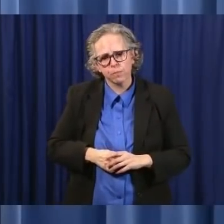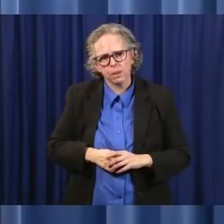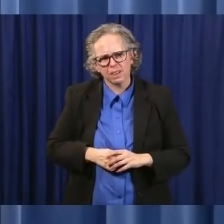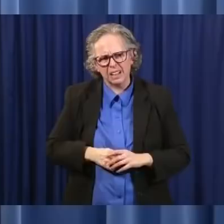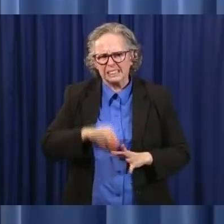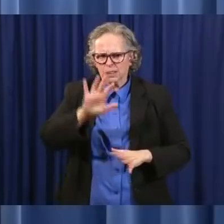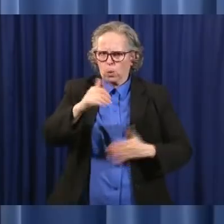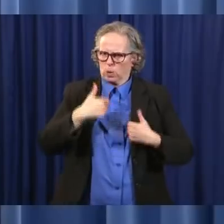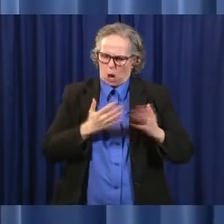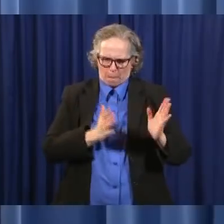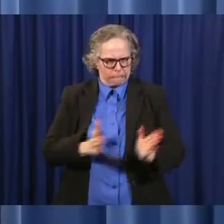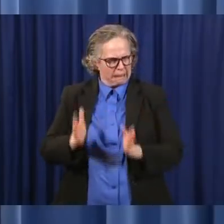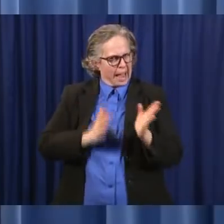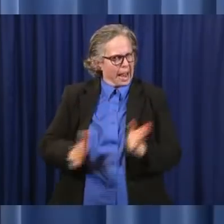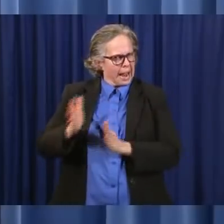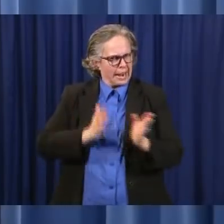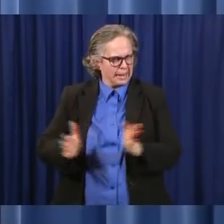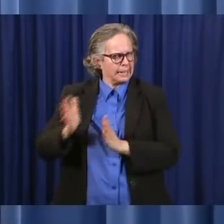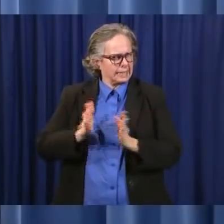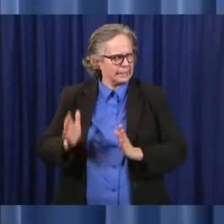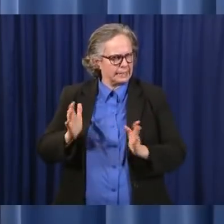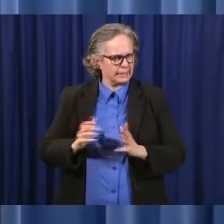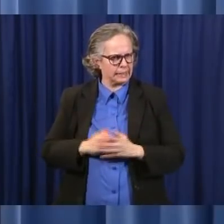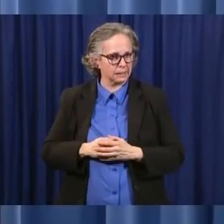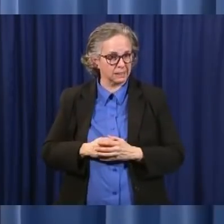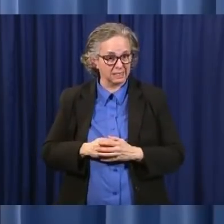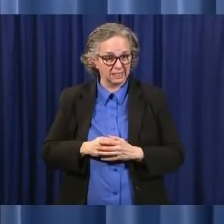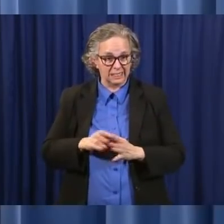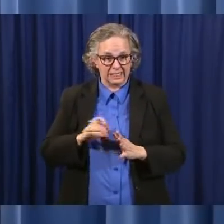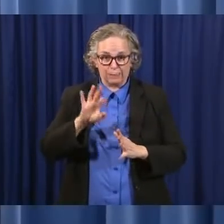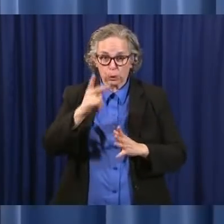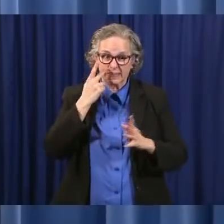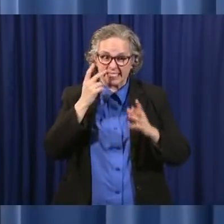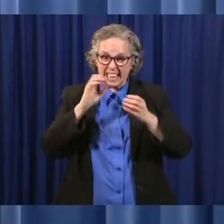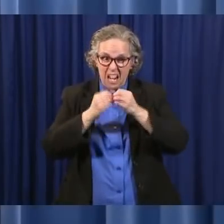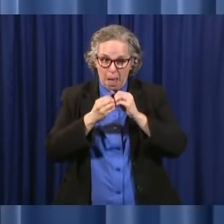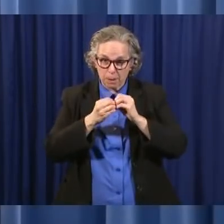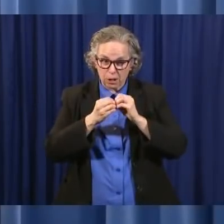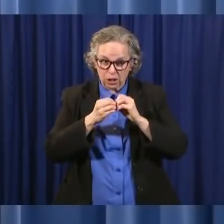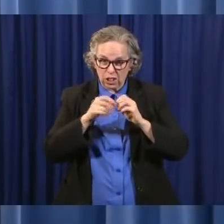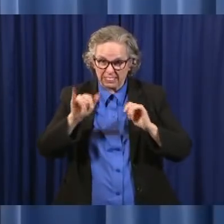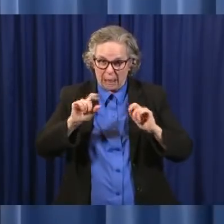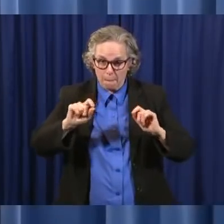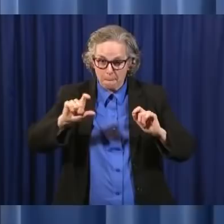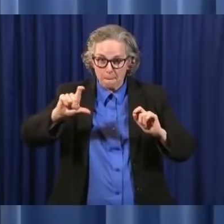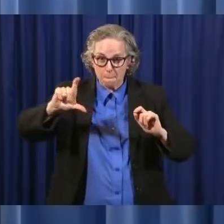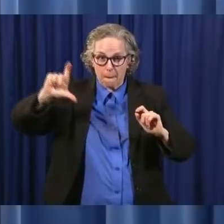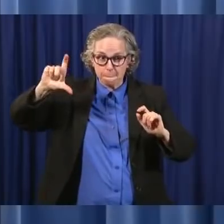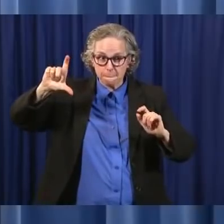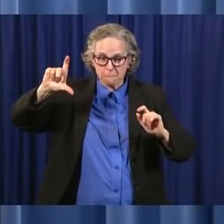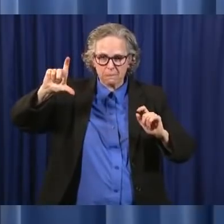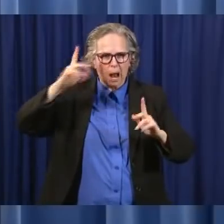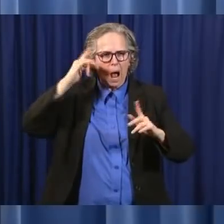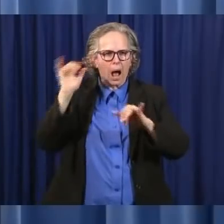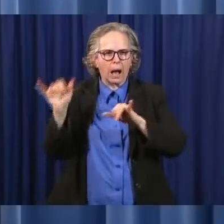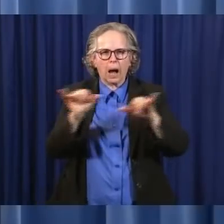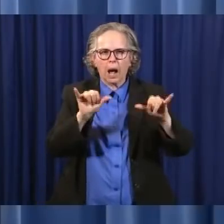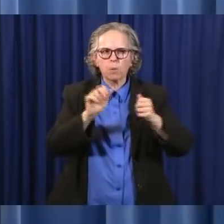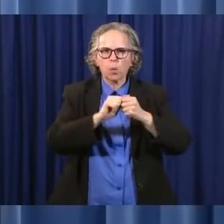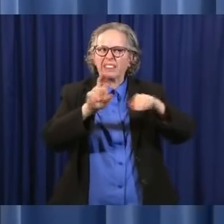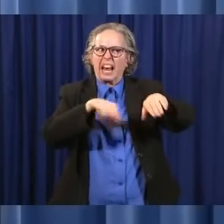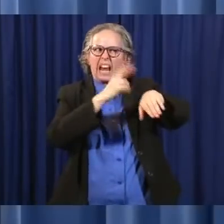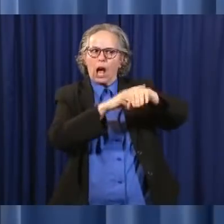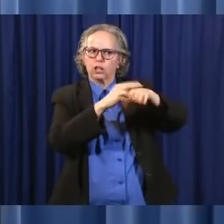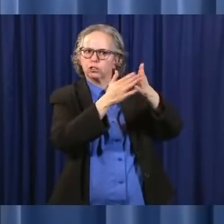that, if you look at the numbers, our Ohio numbers are not dissimilar to the national numbers, and that is